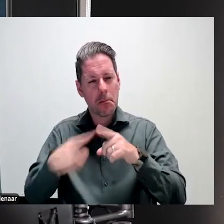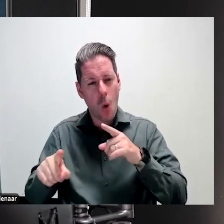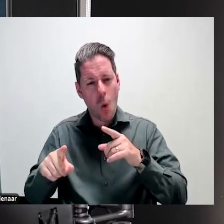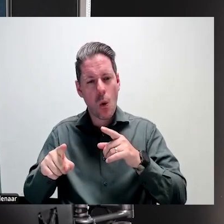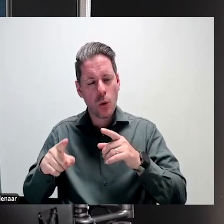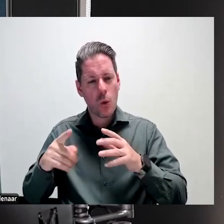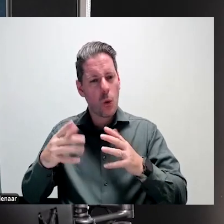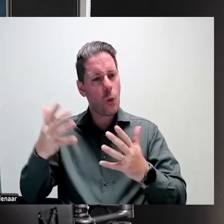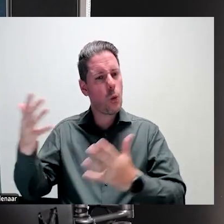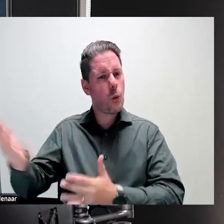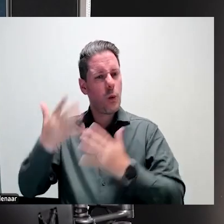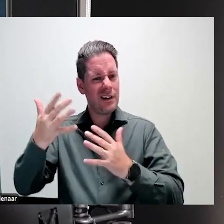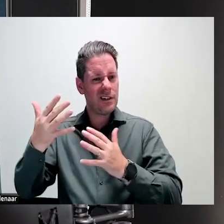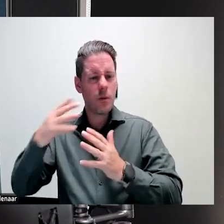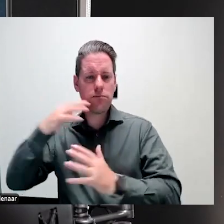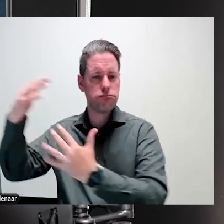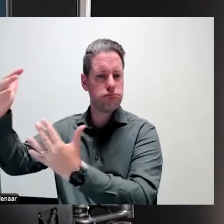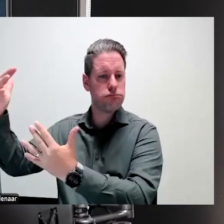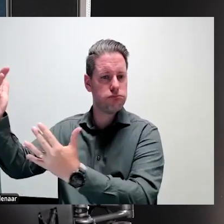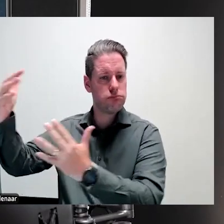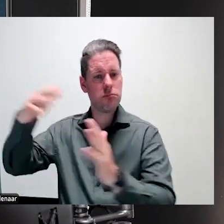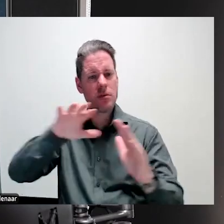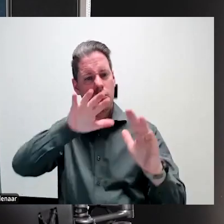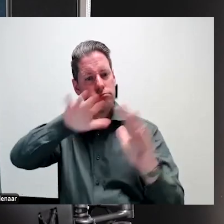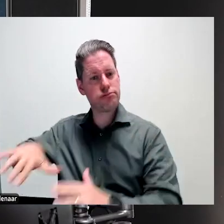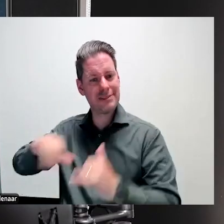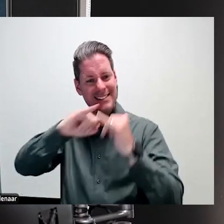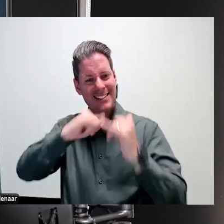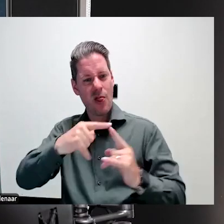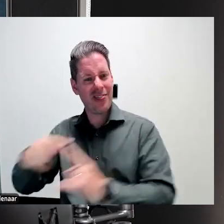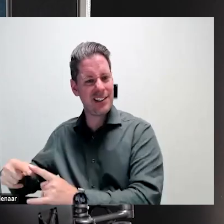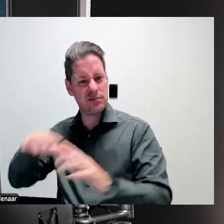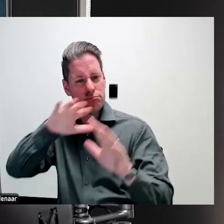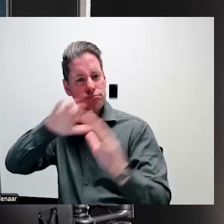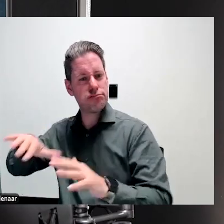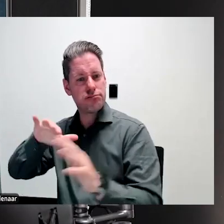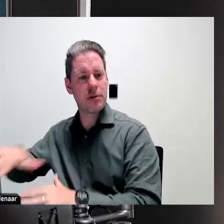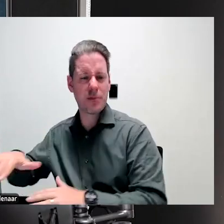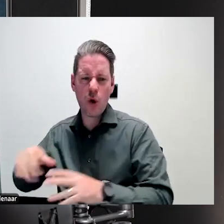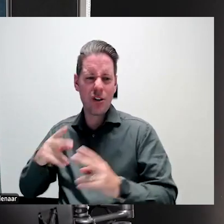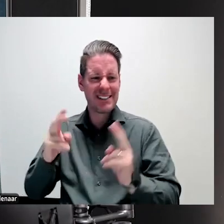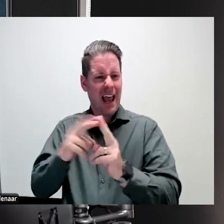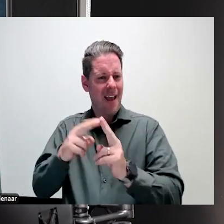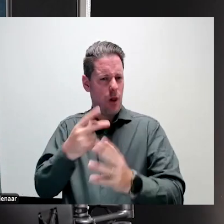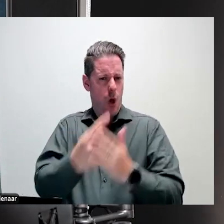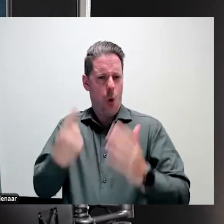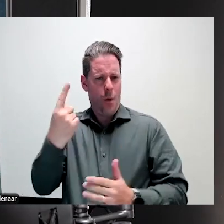to the east-southeast over the next few days, we do see some 15 to 20 knots in there, but it's really only that Townsville area that we've got warnings